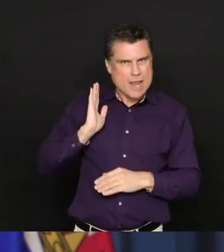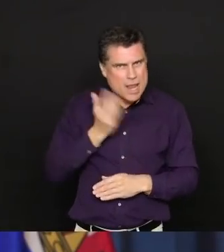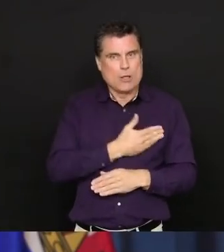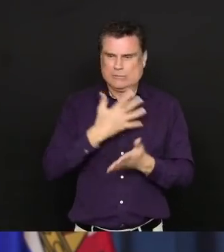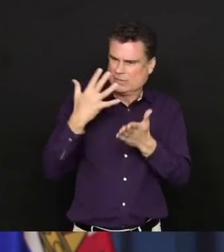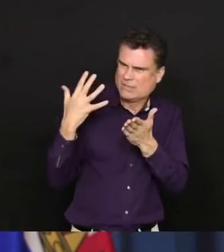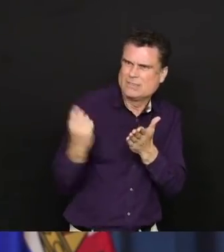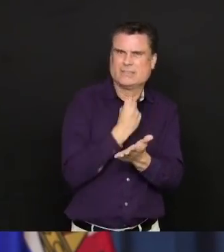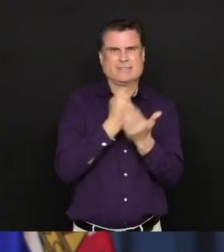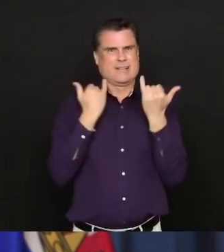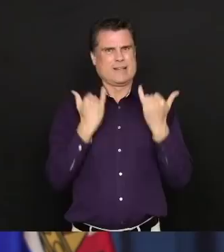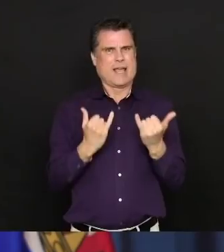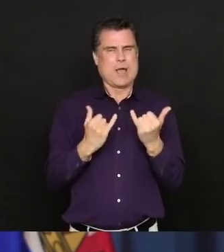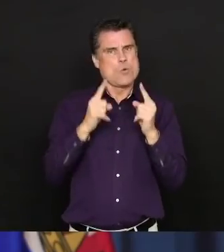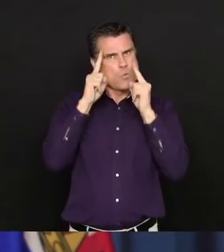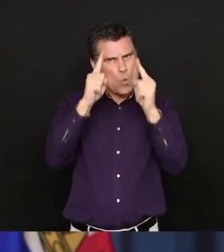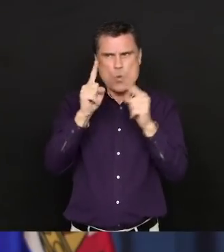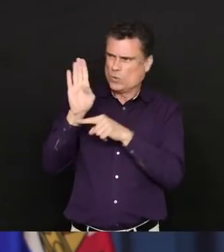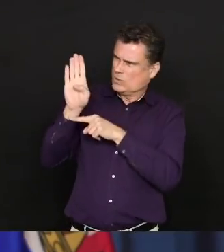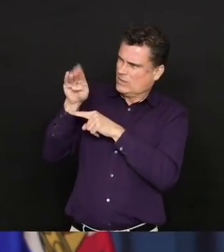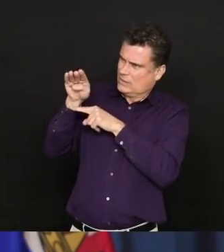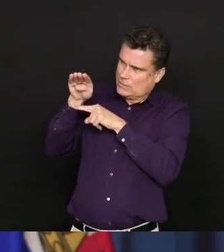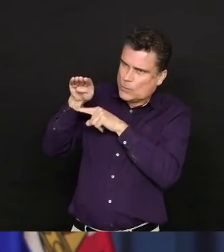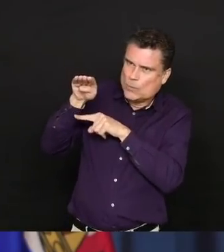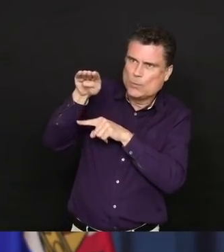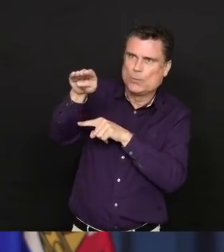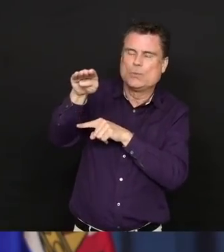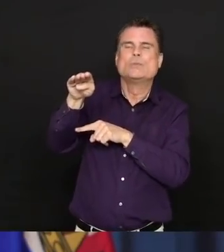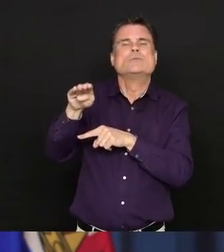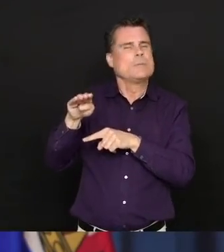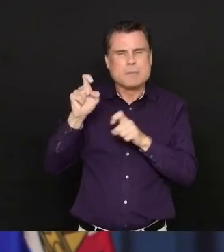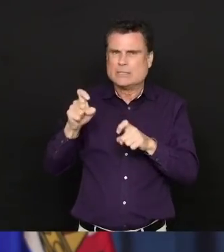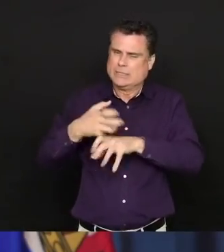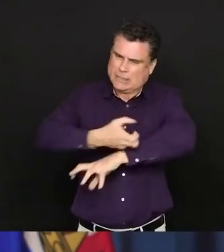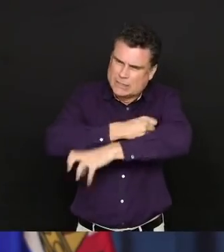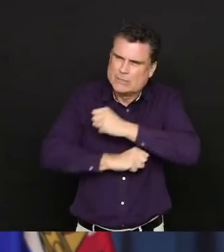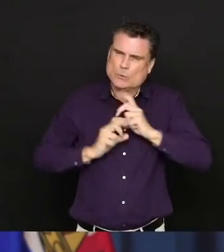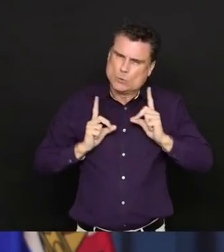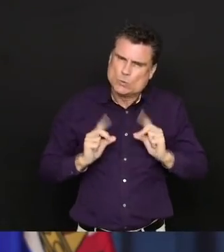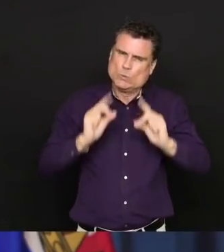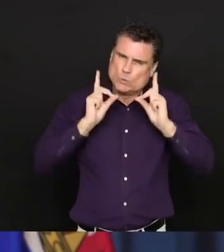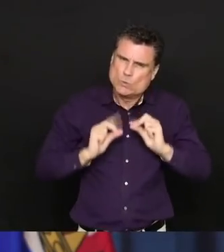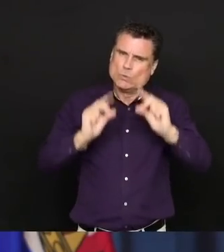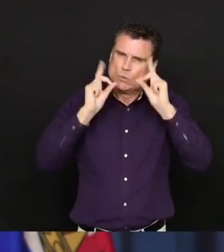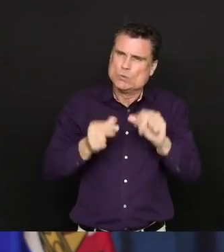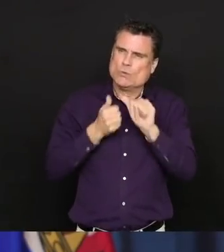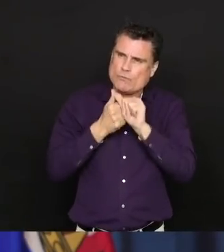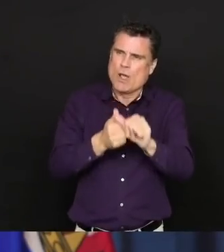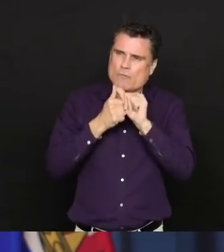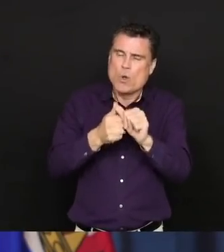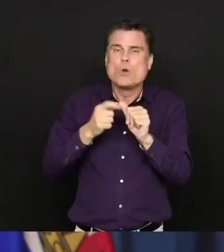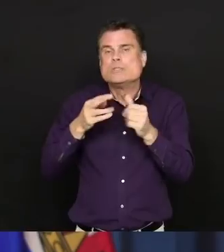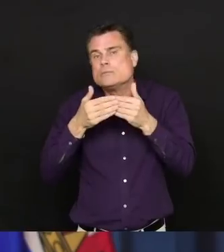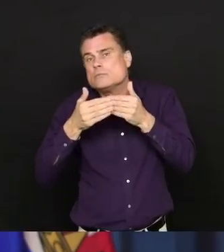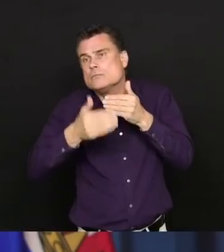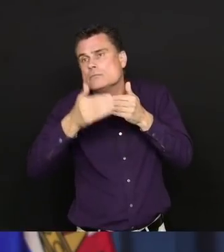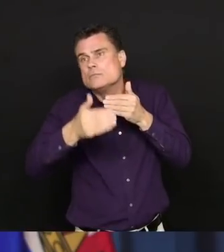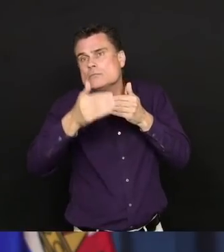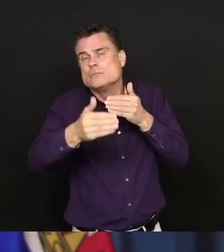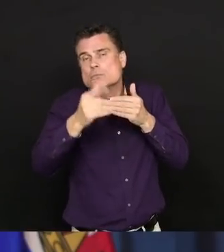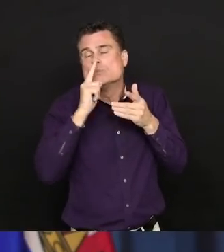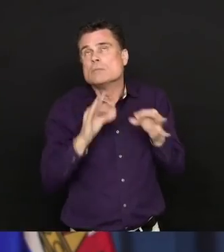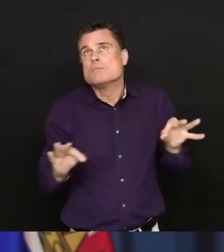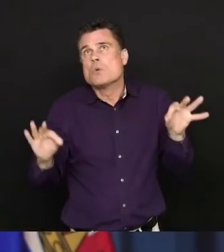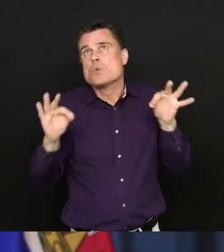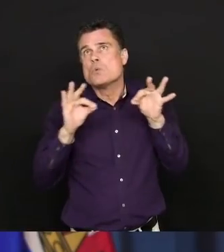now. These weeks are critically important to all of us. We need all of you, everyone who can hear us, to be messengers for